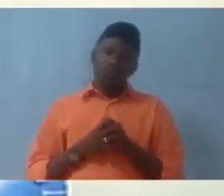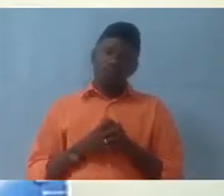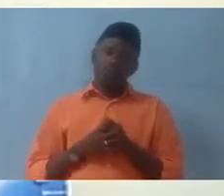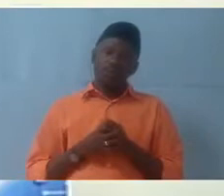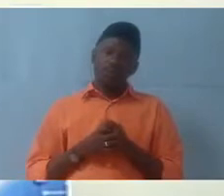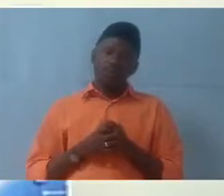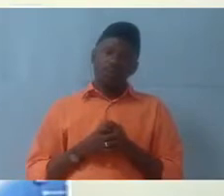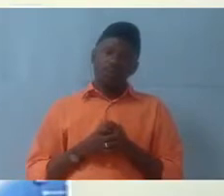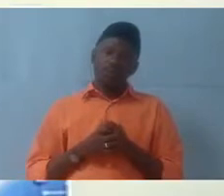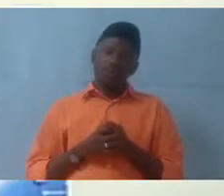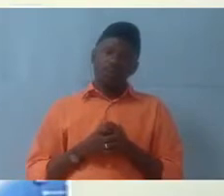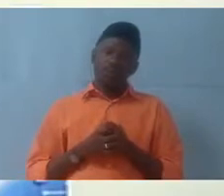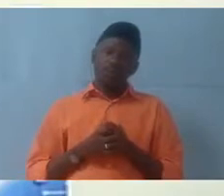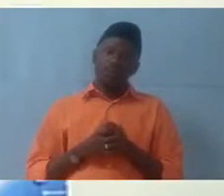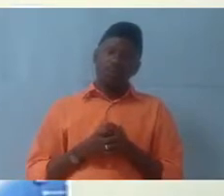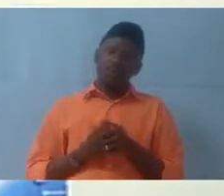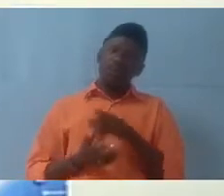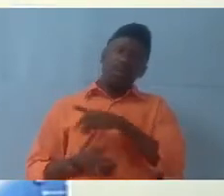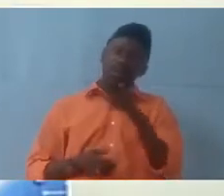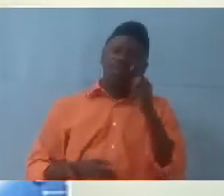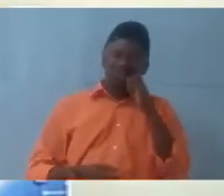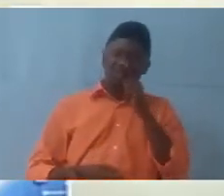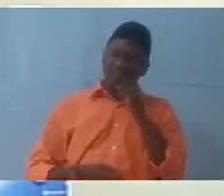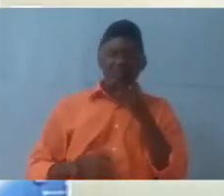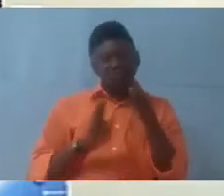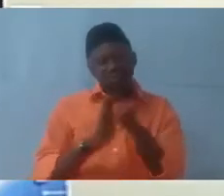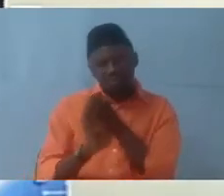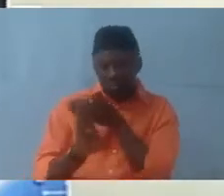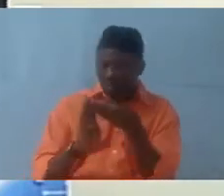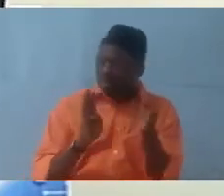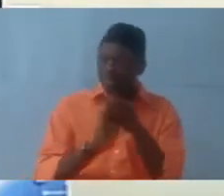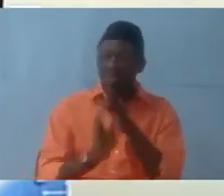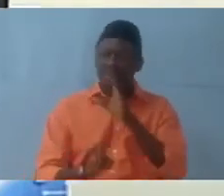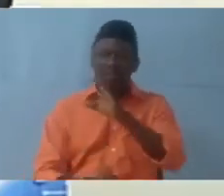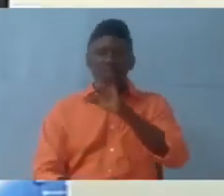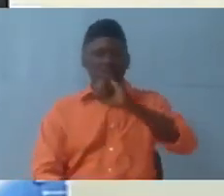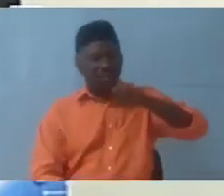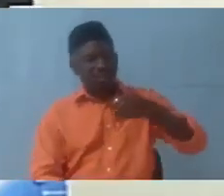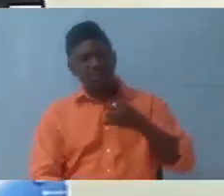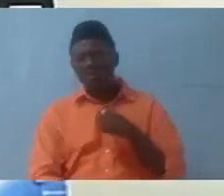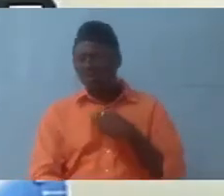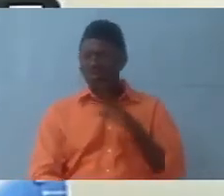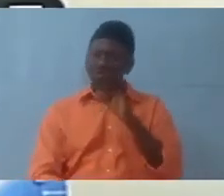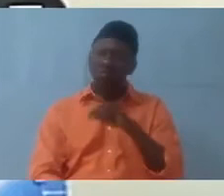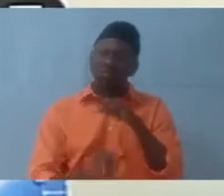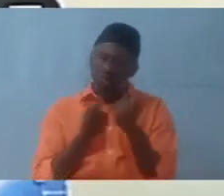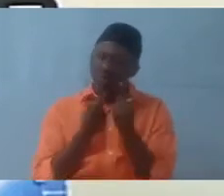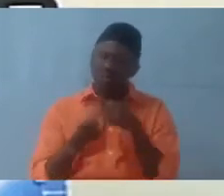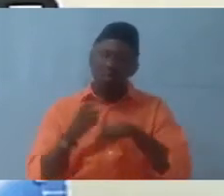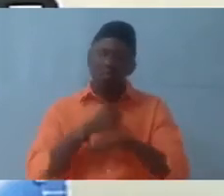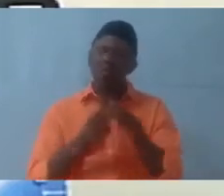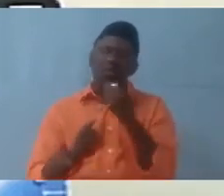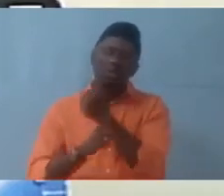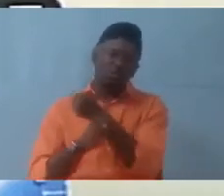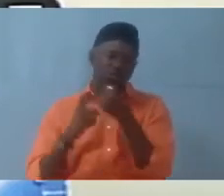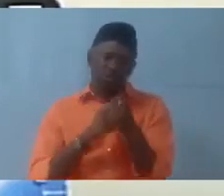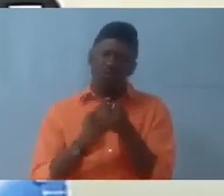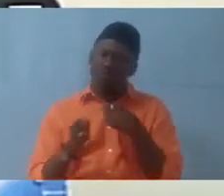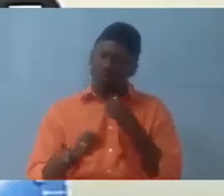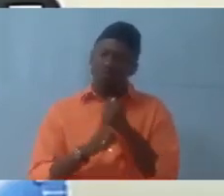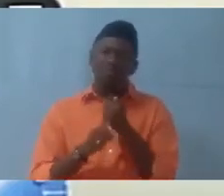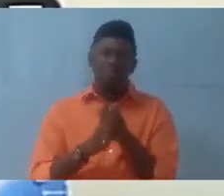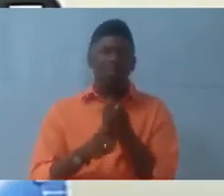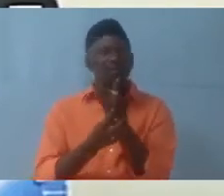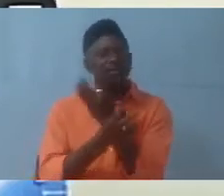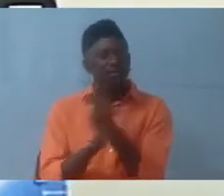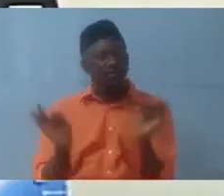to sweet talk the CJ at the time Fagbele to try to do something about the situation pour neexal nak chief justice bi pour mu jema